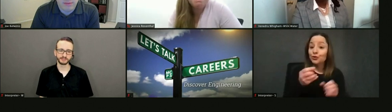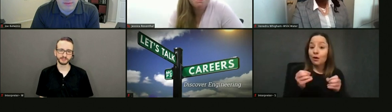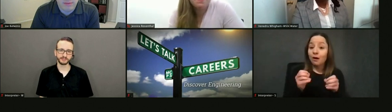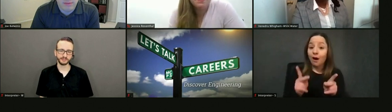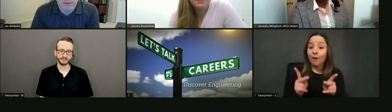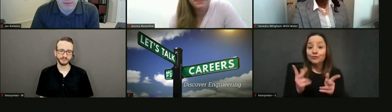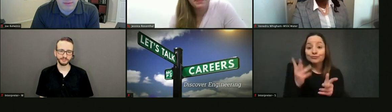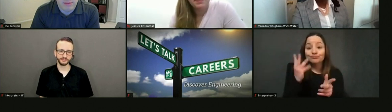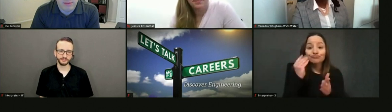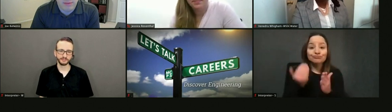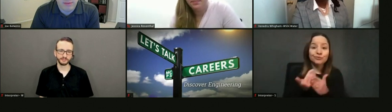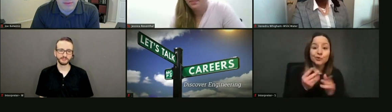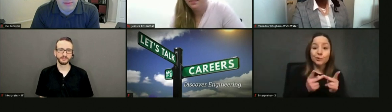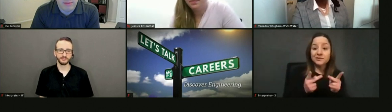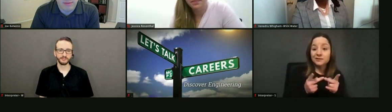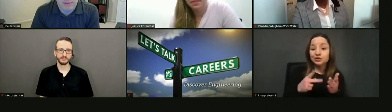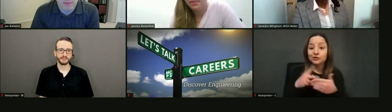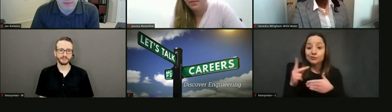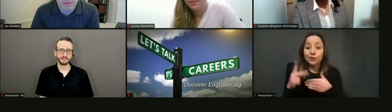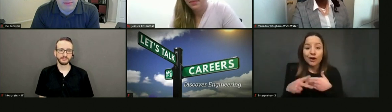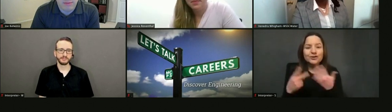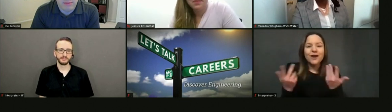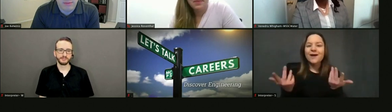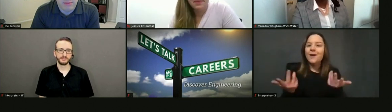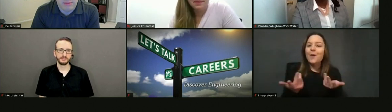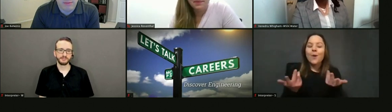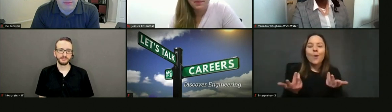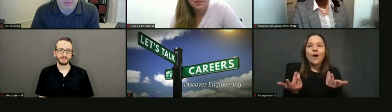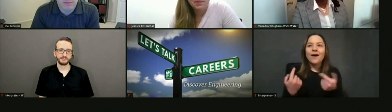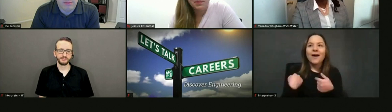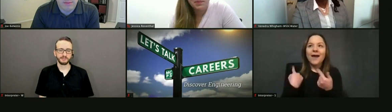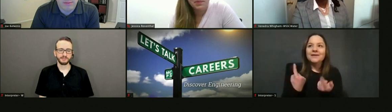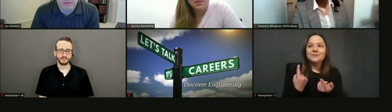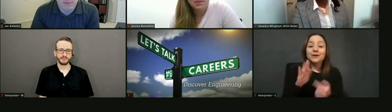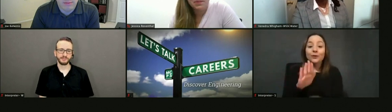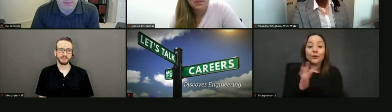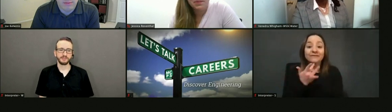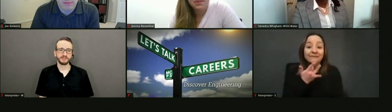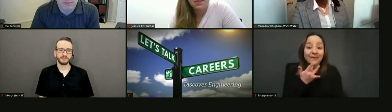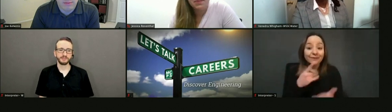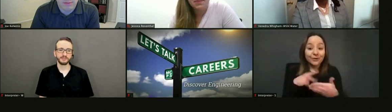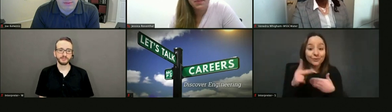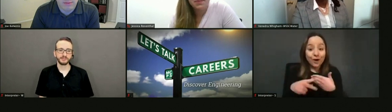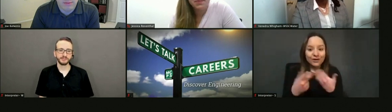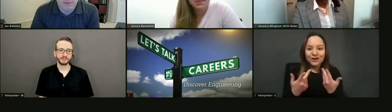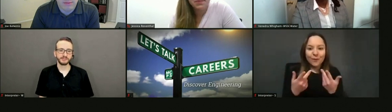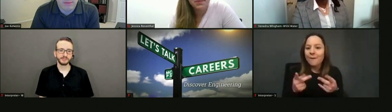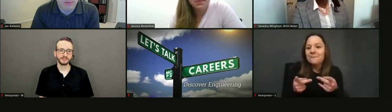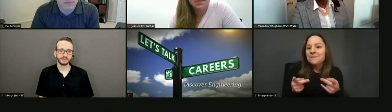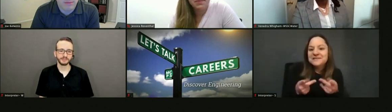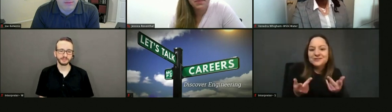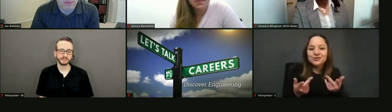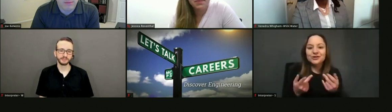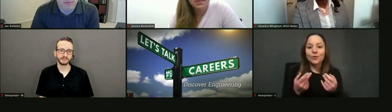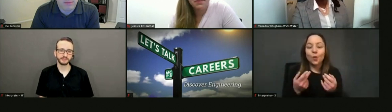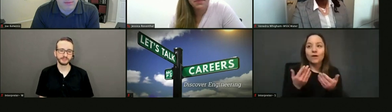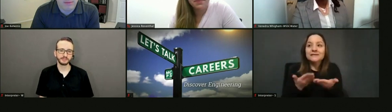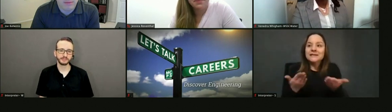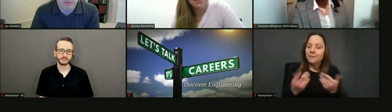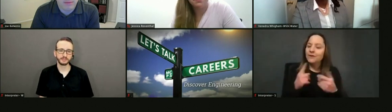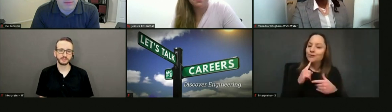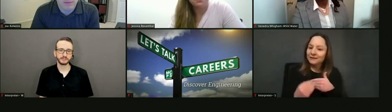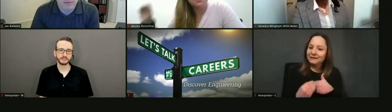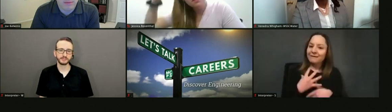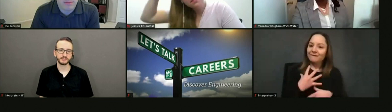new positions and projects. So what has been your favorite project or position or one that has influenced your career